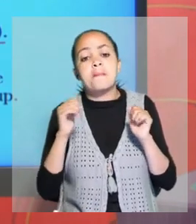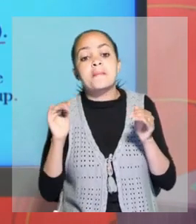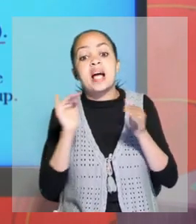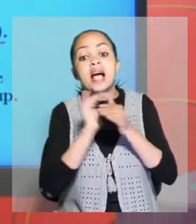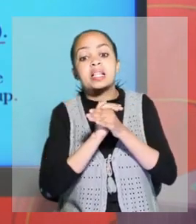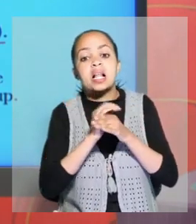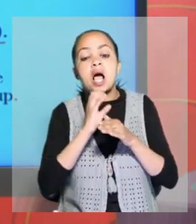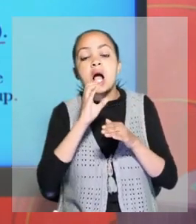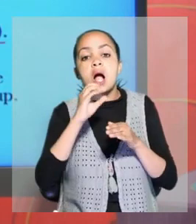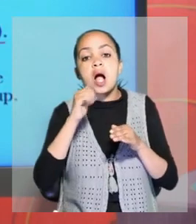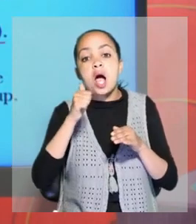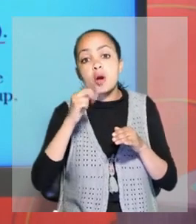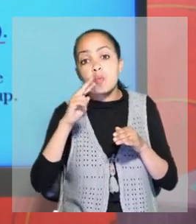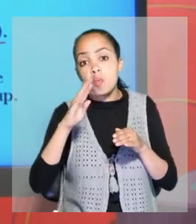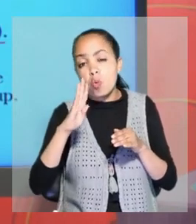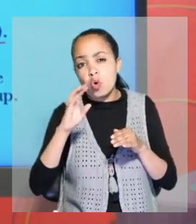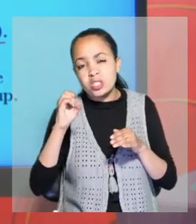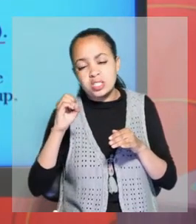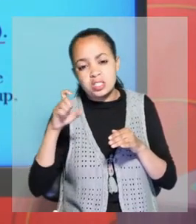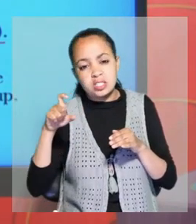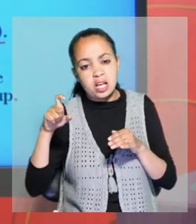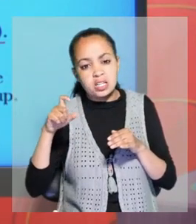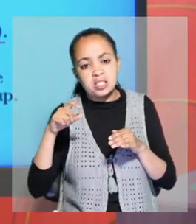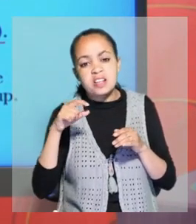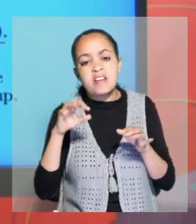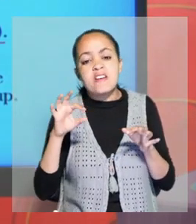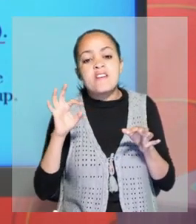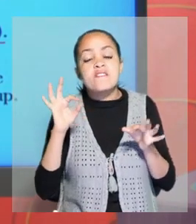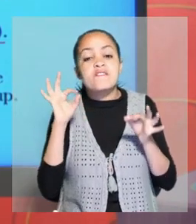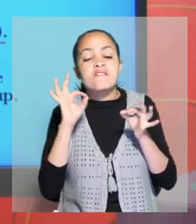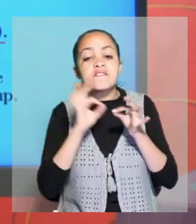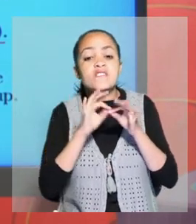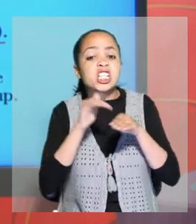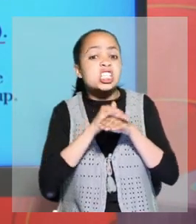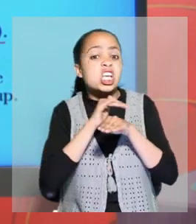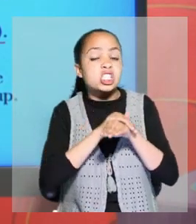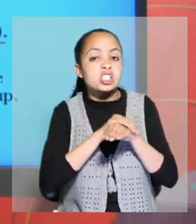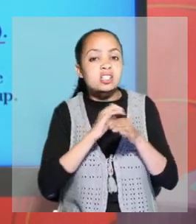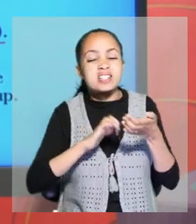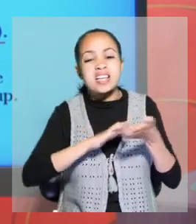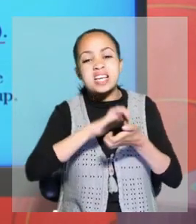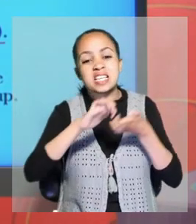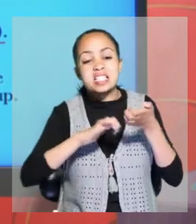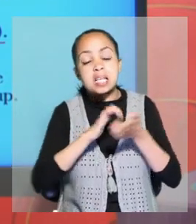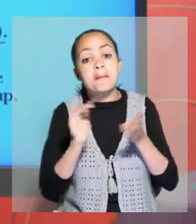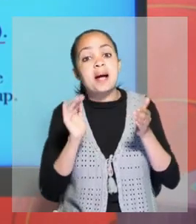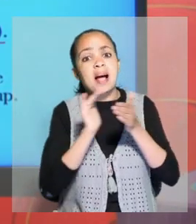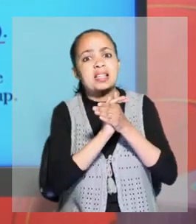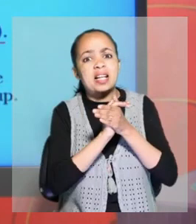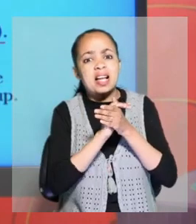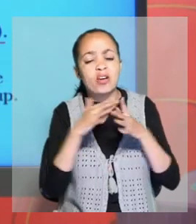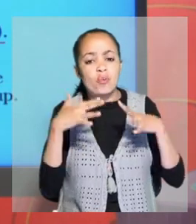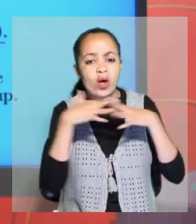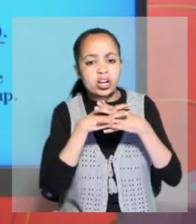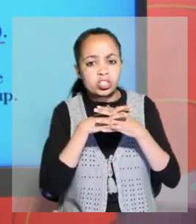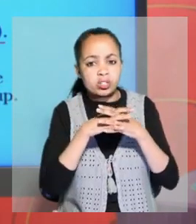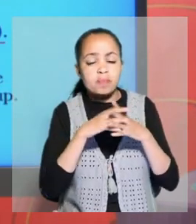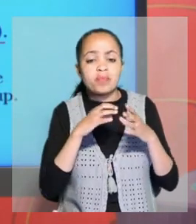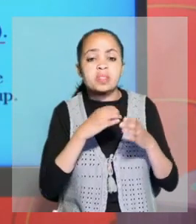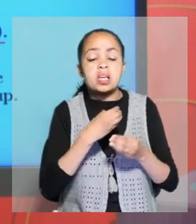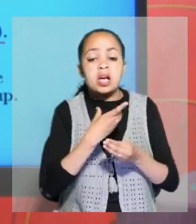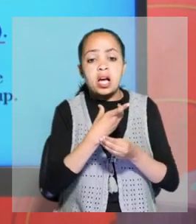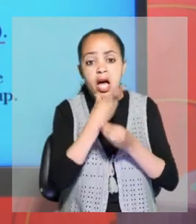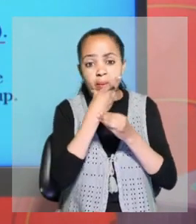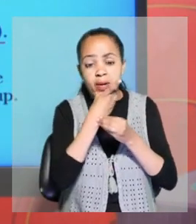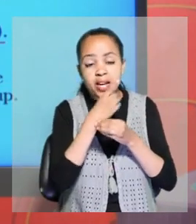catalyzed carboxylase. So, fixation can be an enzyme catalyzed reaction. When carbon dioxide can be